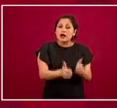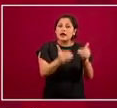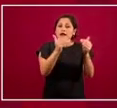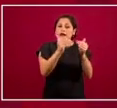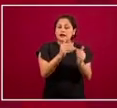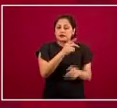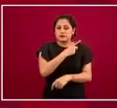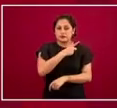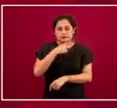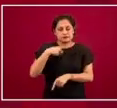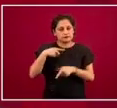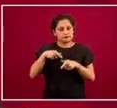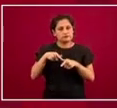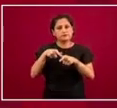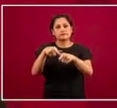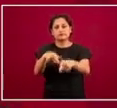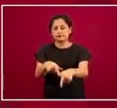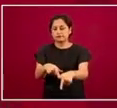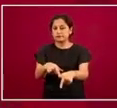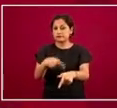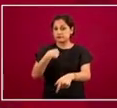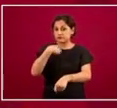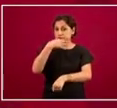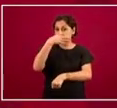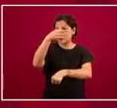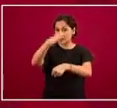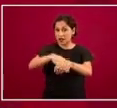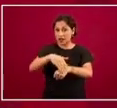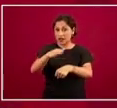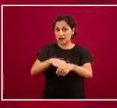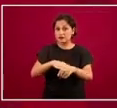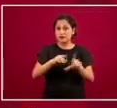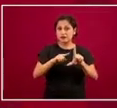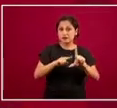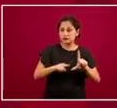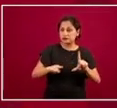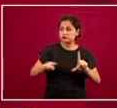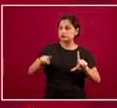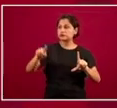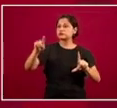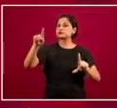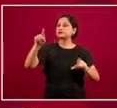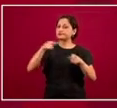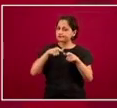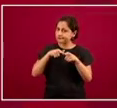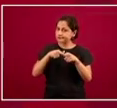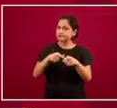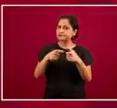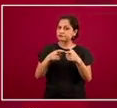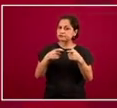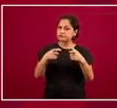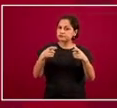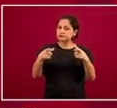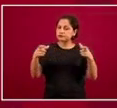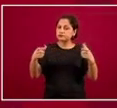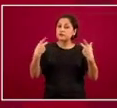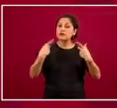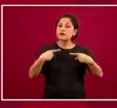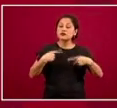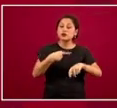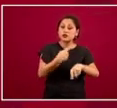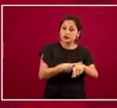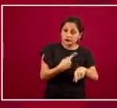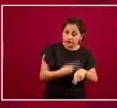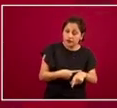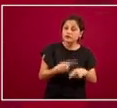but vacations have been cancelled. We are not on holiday. We haven't achieved to flatten the curve or to slow